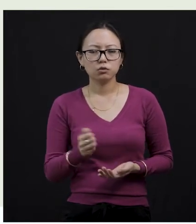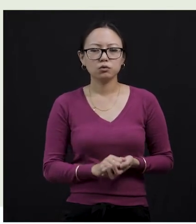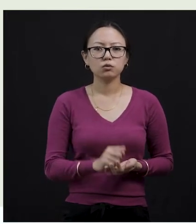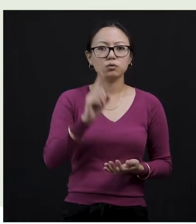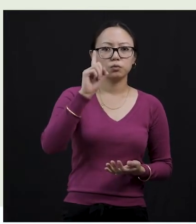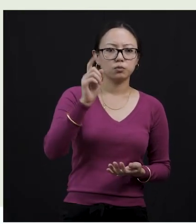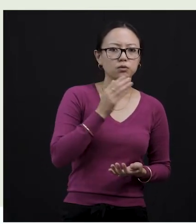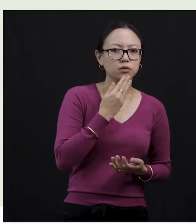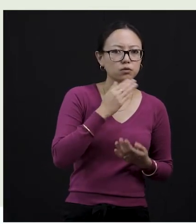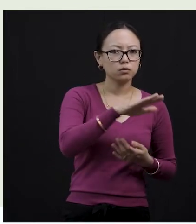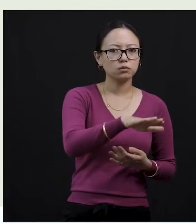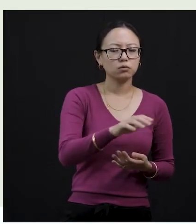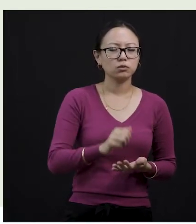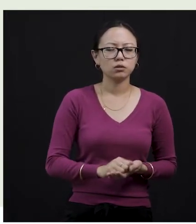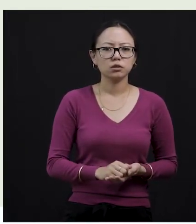again